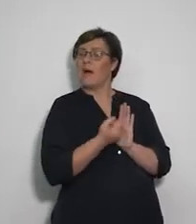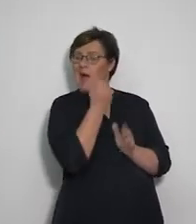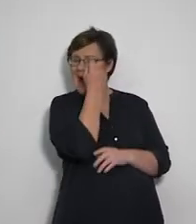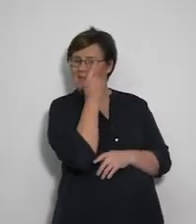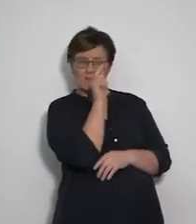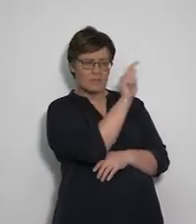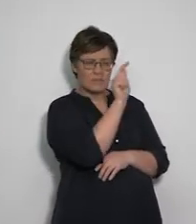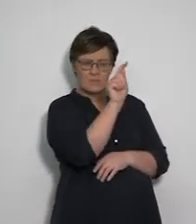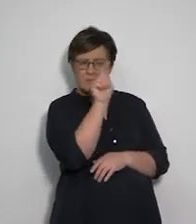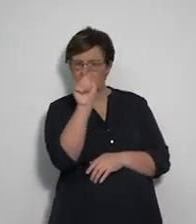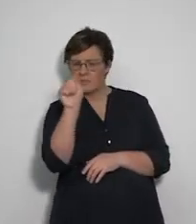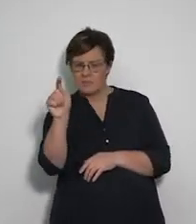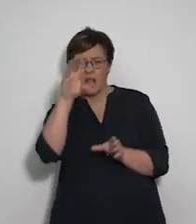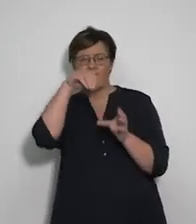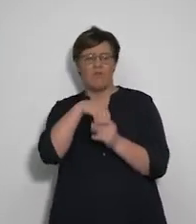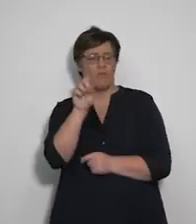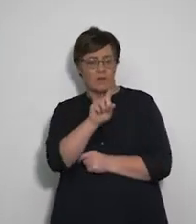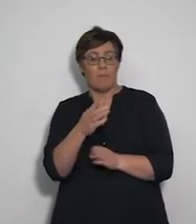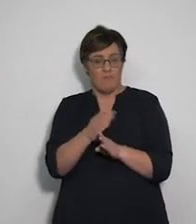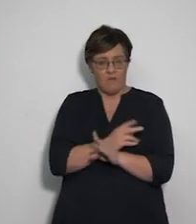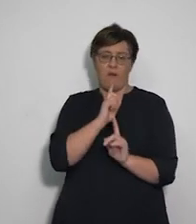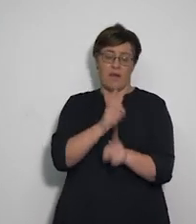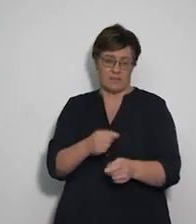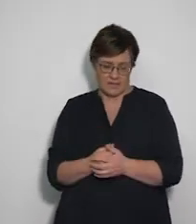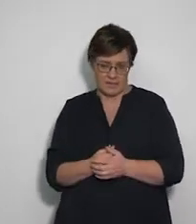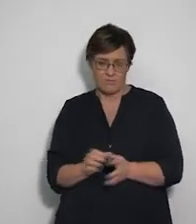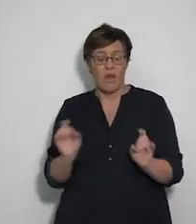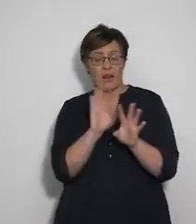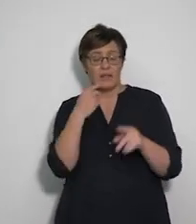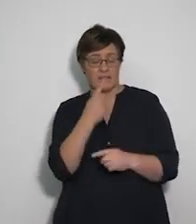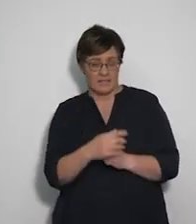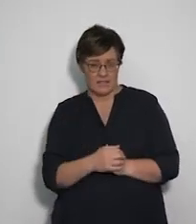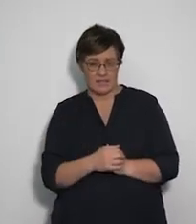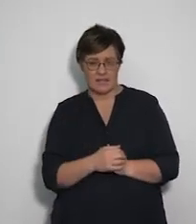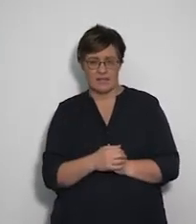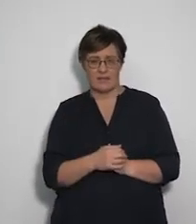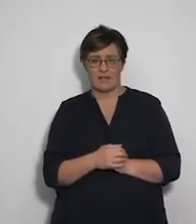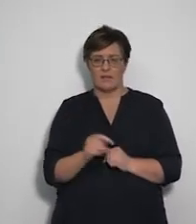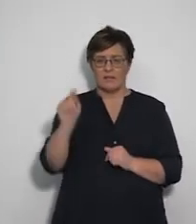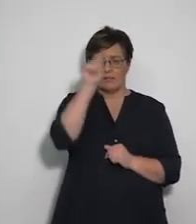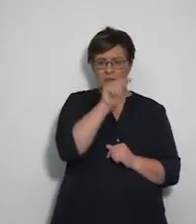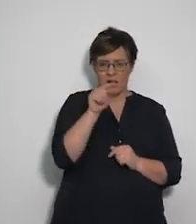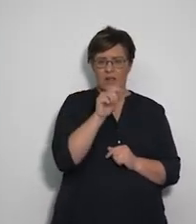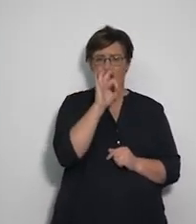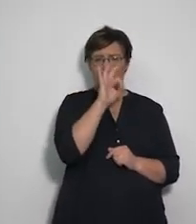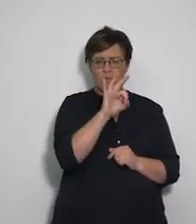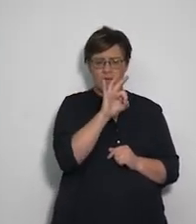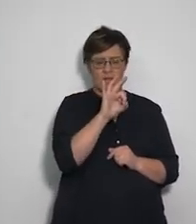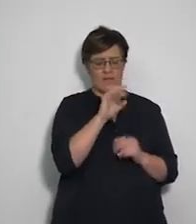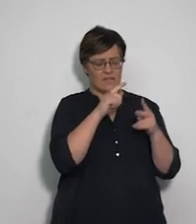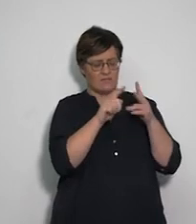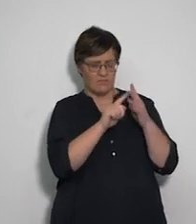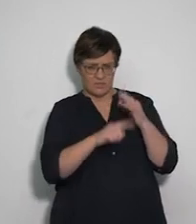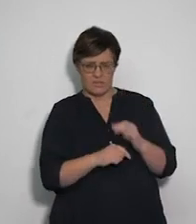and understand what are the different parts before getting into the question. So I can clearly see that there's an area that's circled having three different